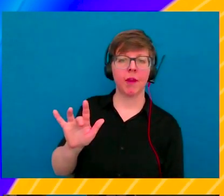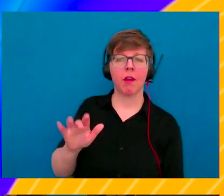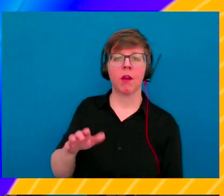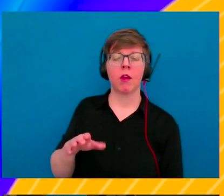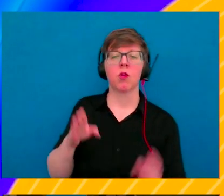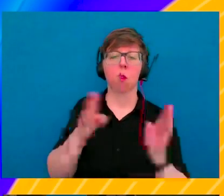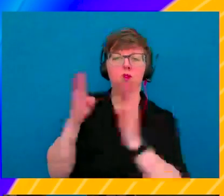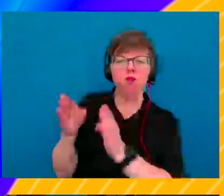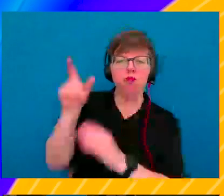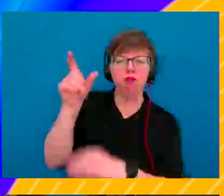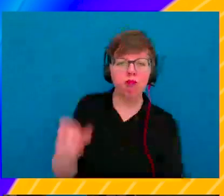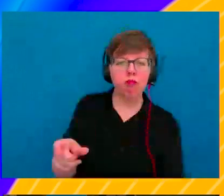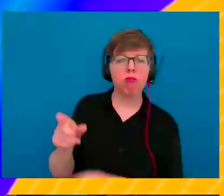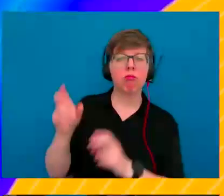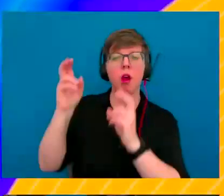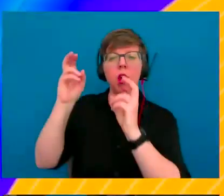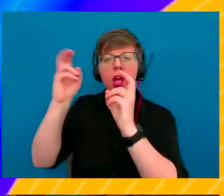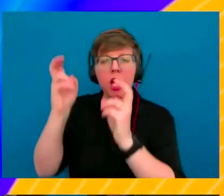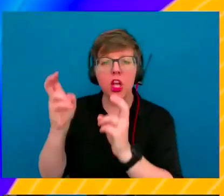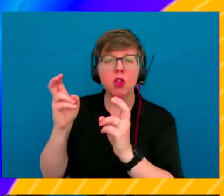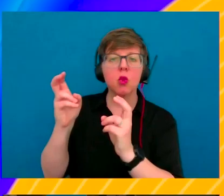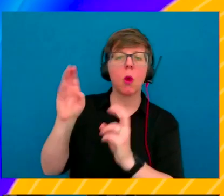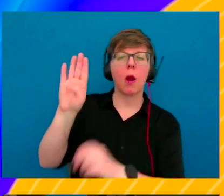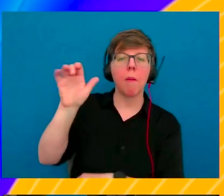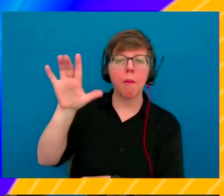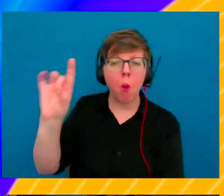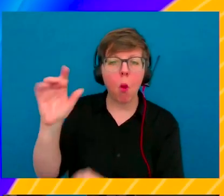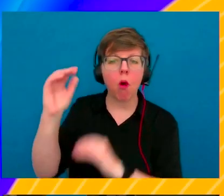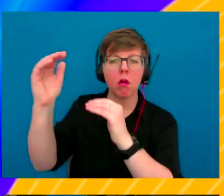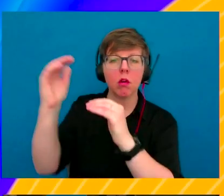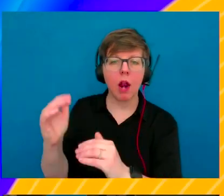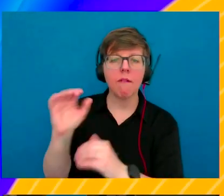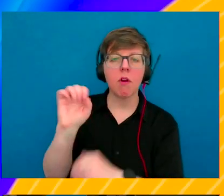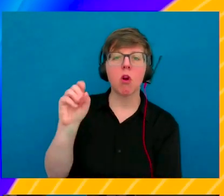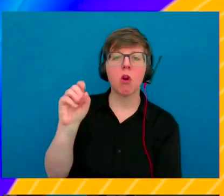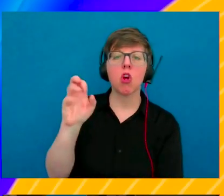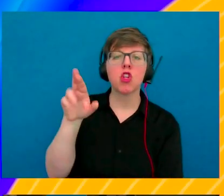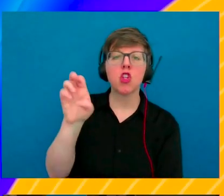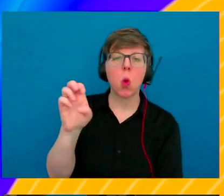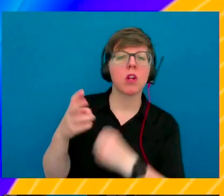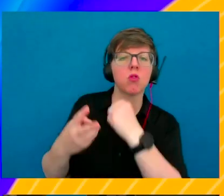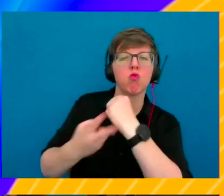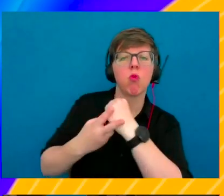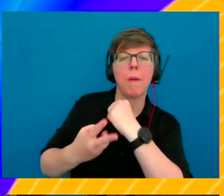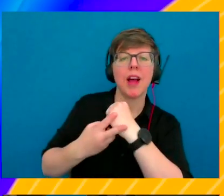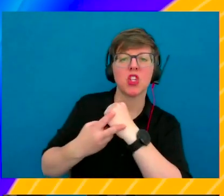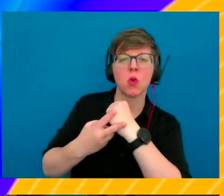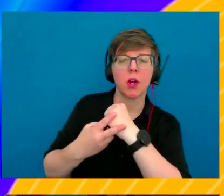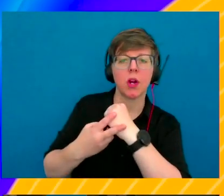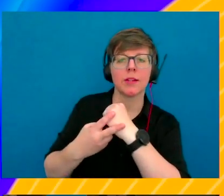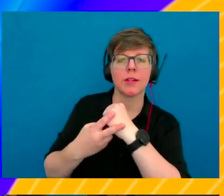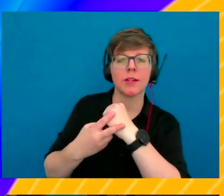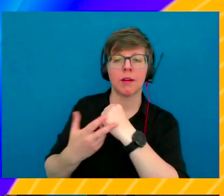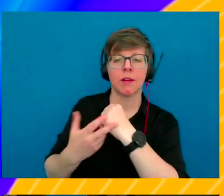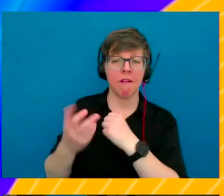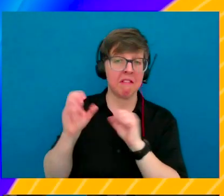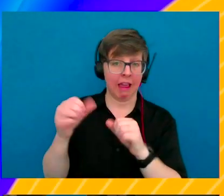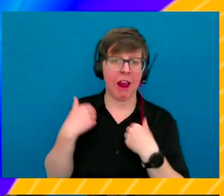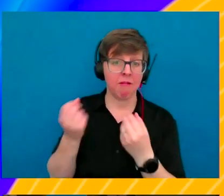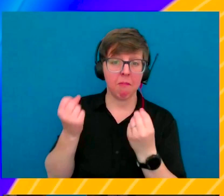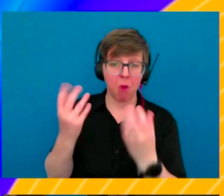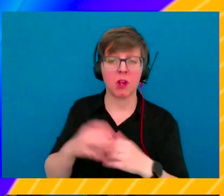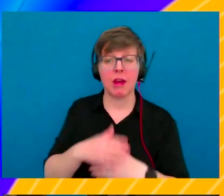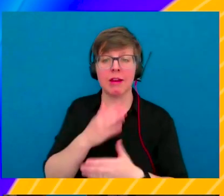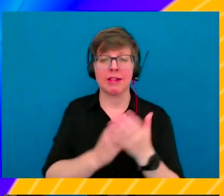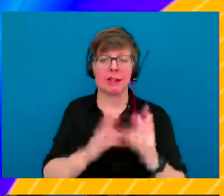got source repositories. What's cool is you can have multiple source repositories in a project, which again is just like, yeah, some people don't do monorepo, they want